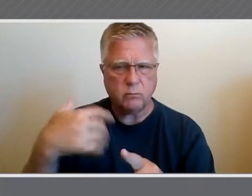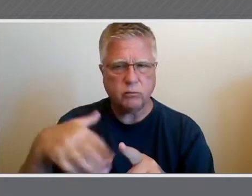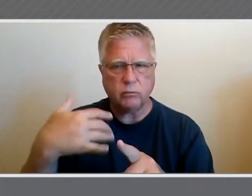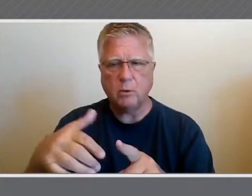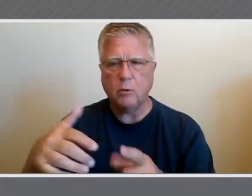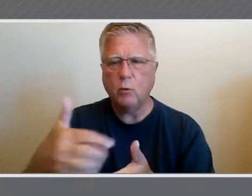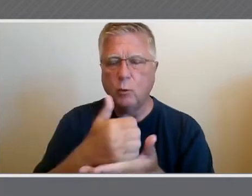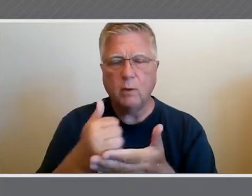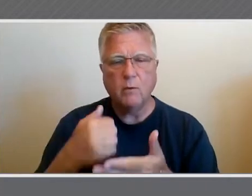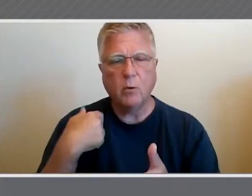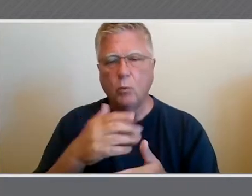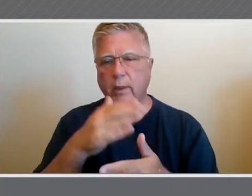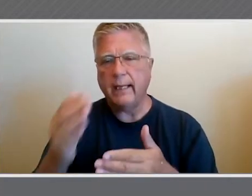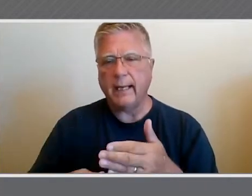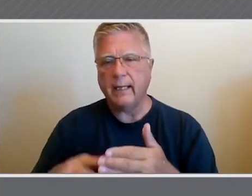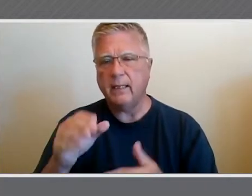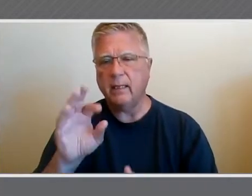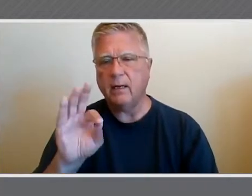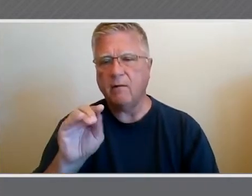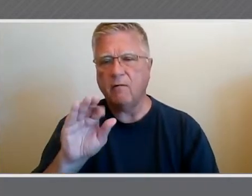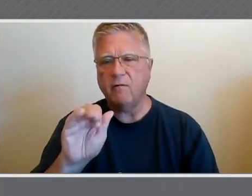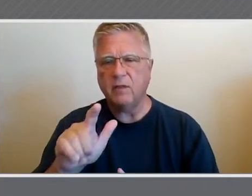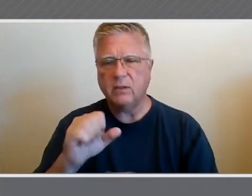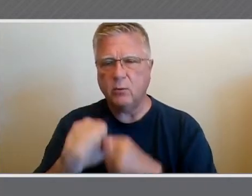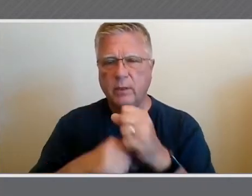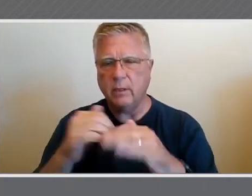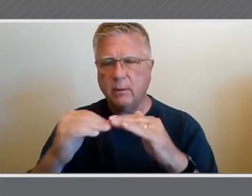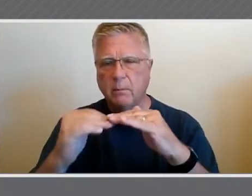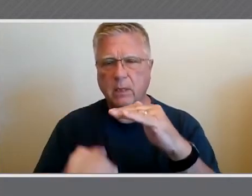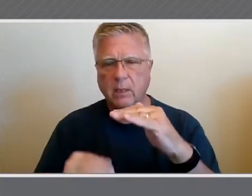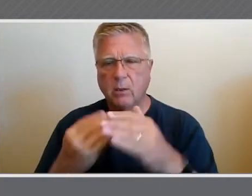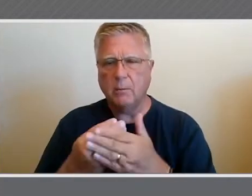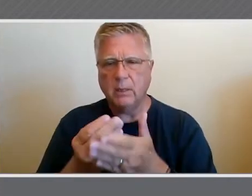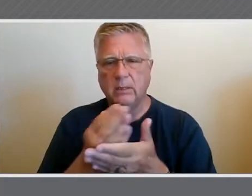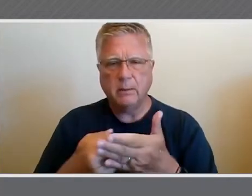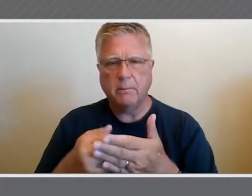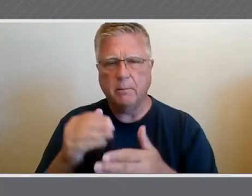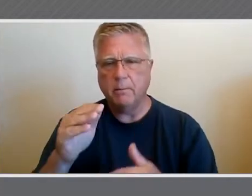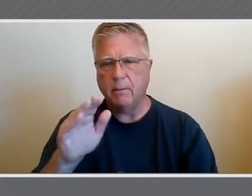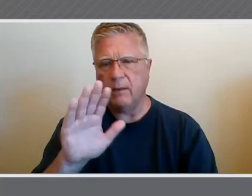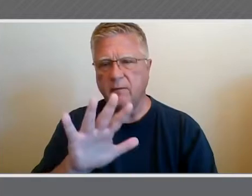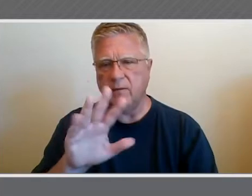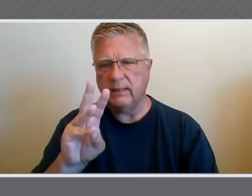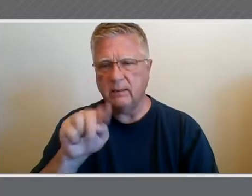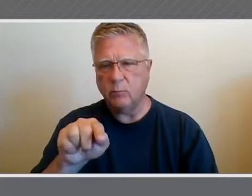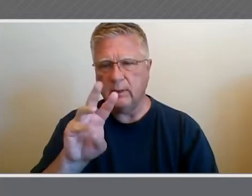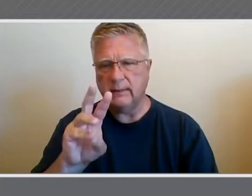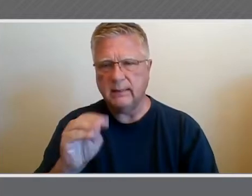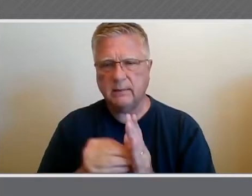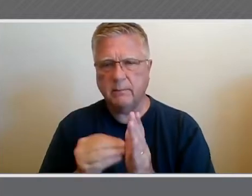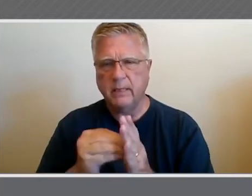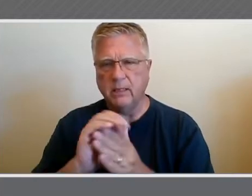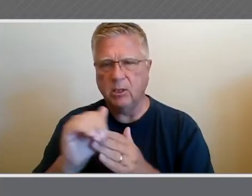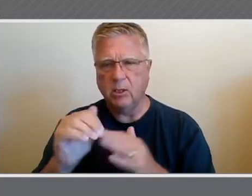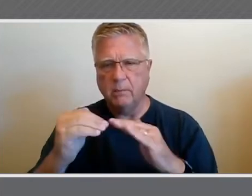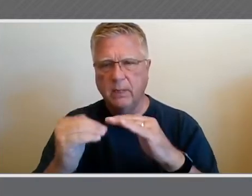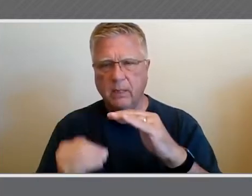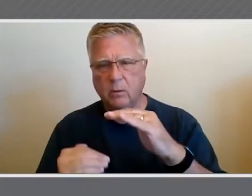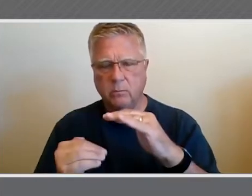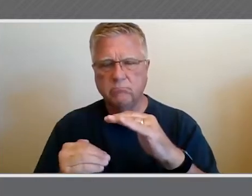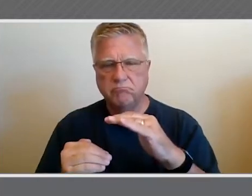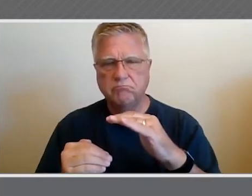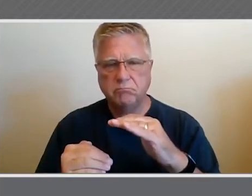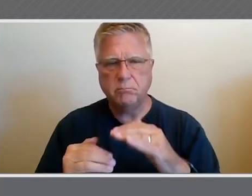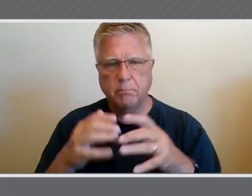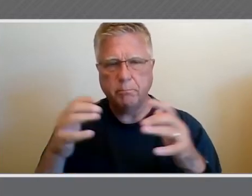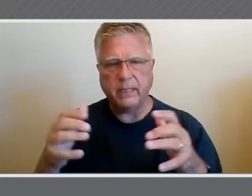revenue, we ended the fiscal year below budget by $56.6 million. The biggest tax categories hit were